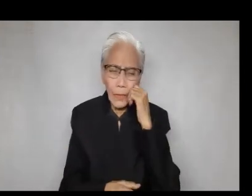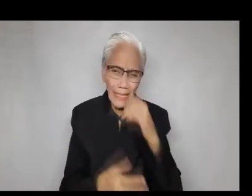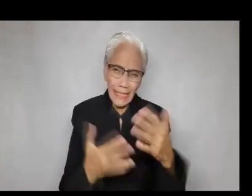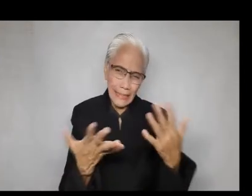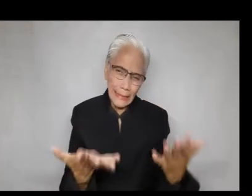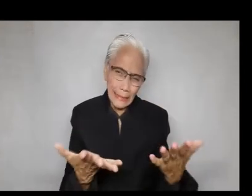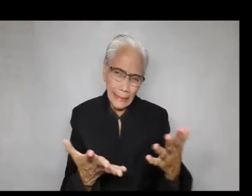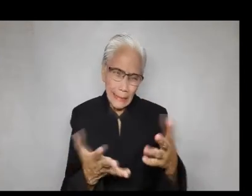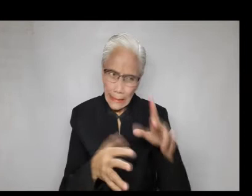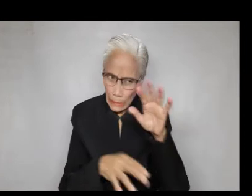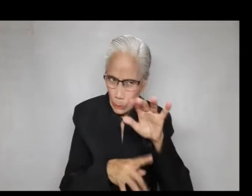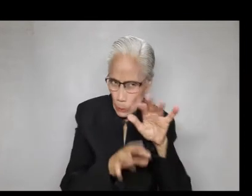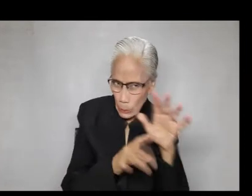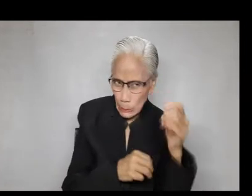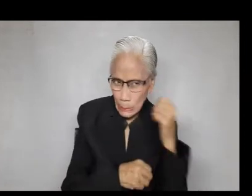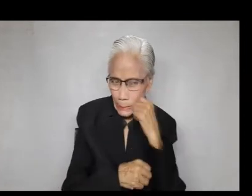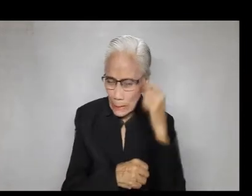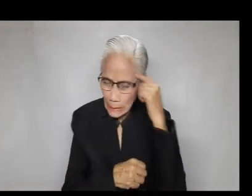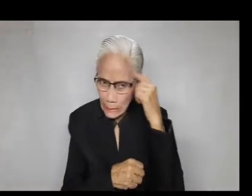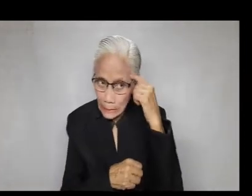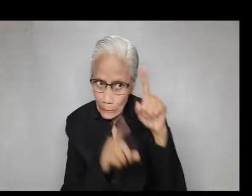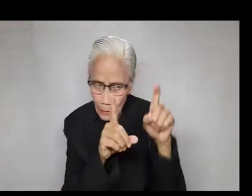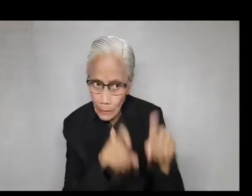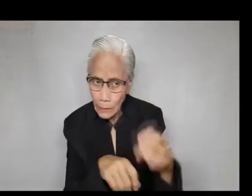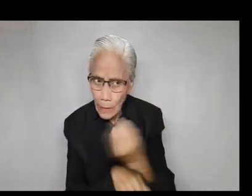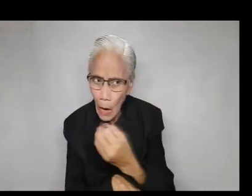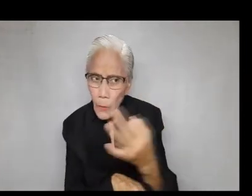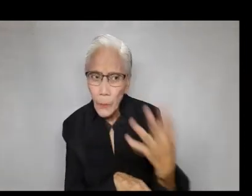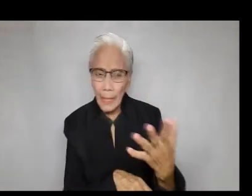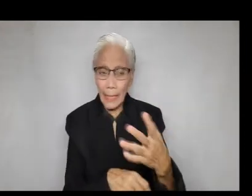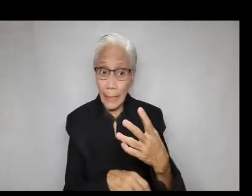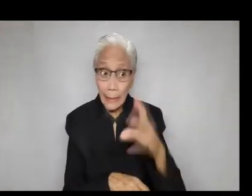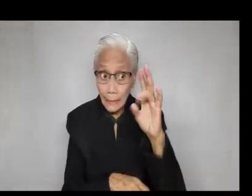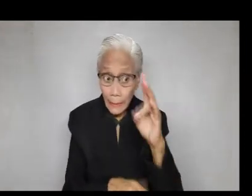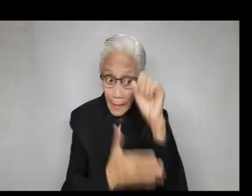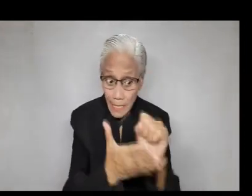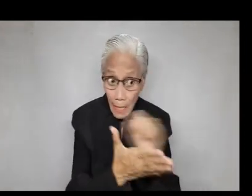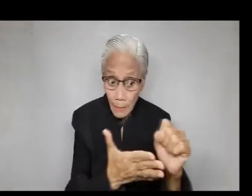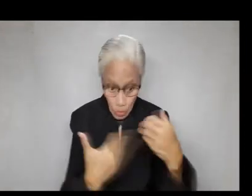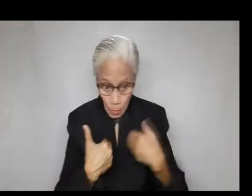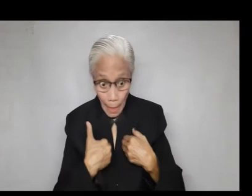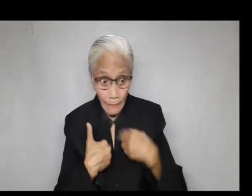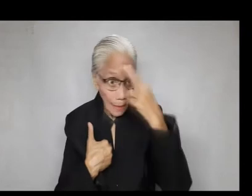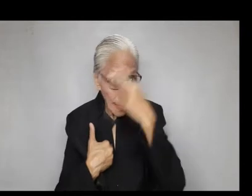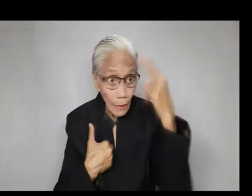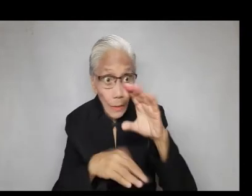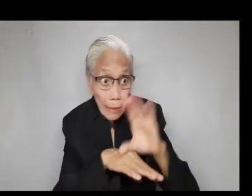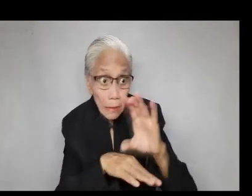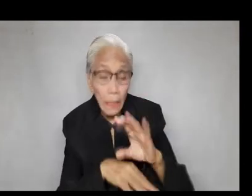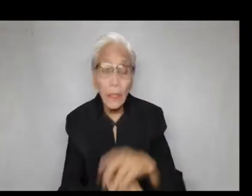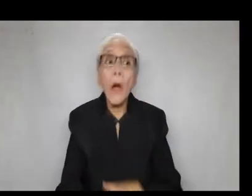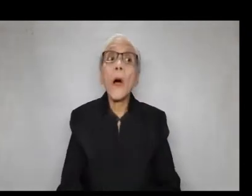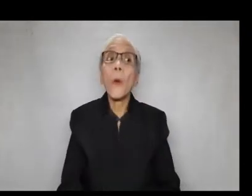I always pose this catechetical, tricky question. How many 7 sacraments do we have in the